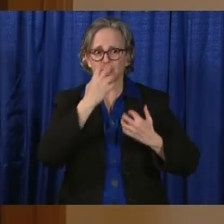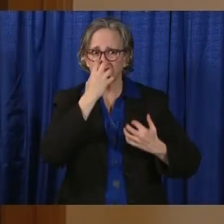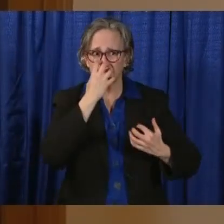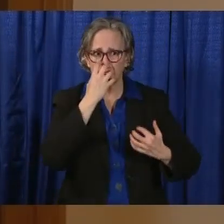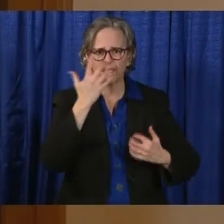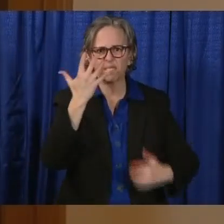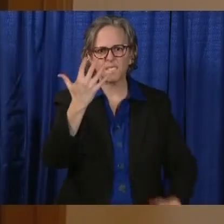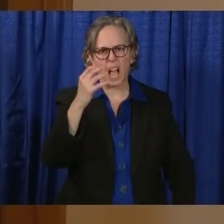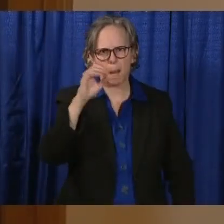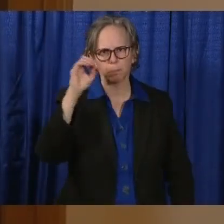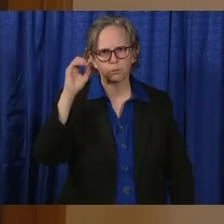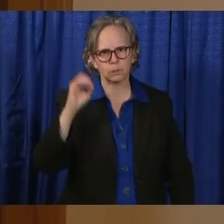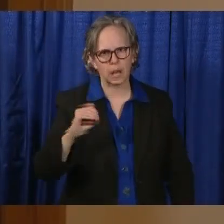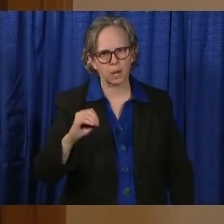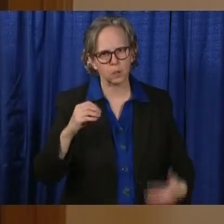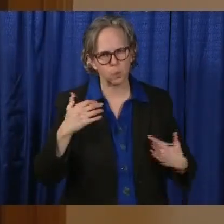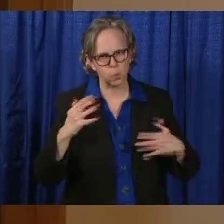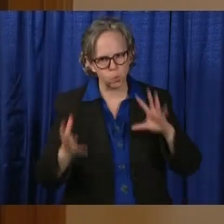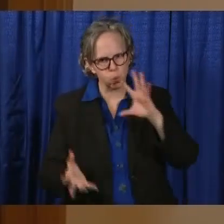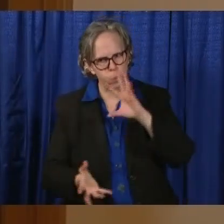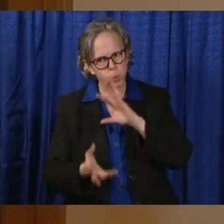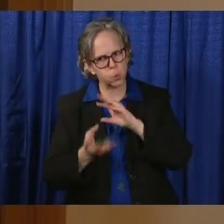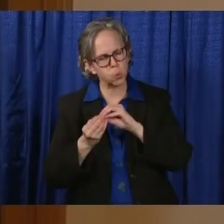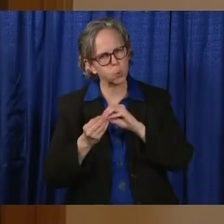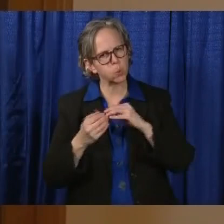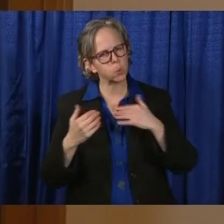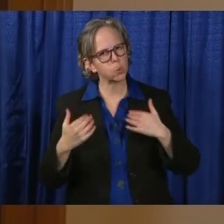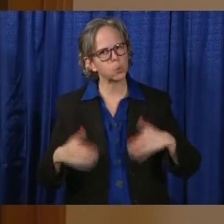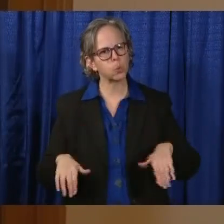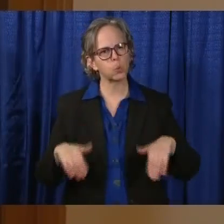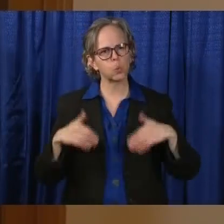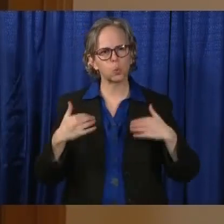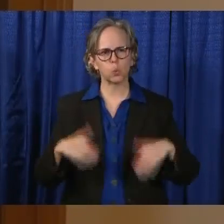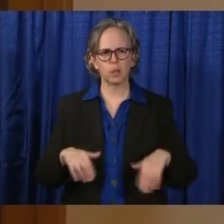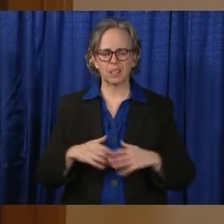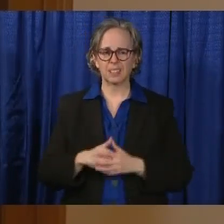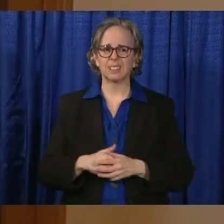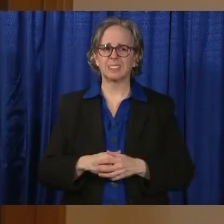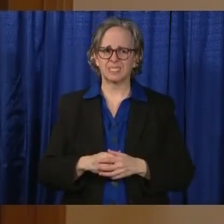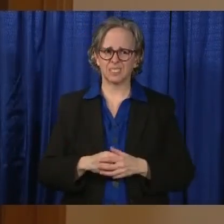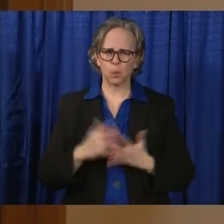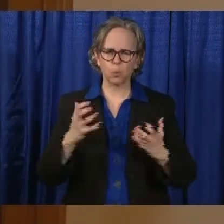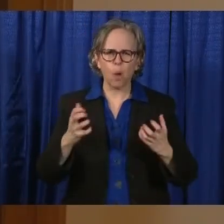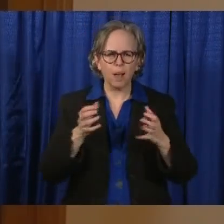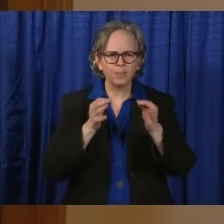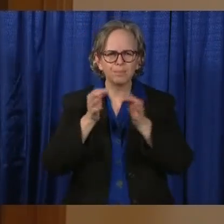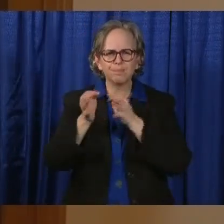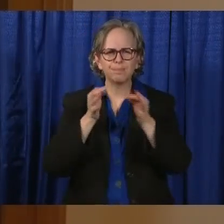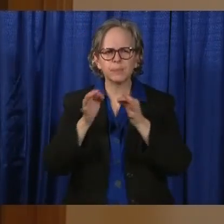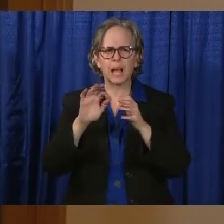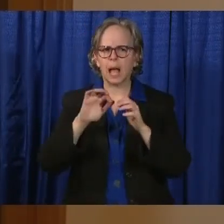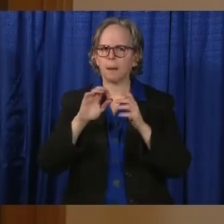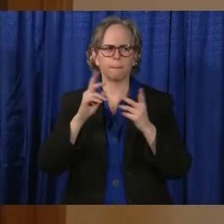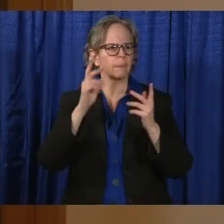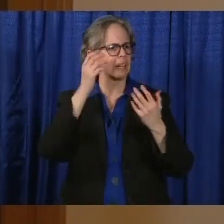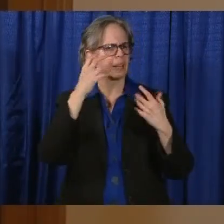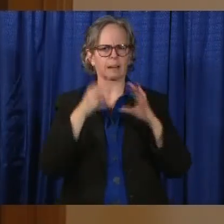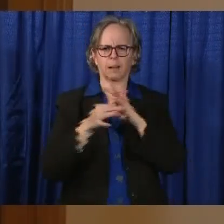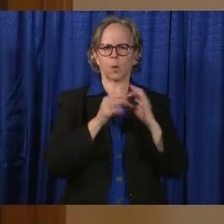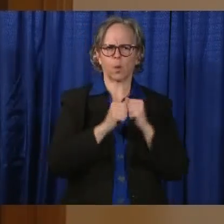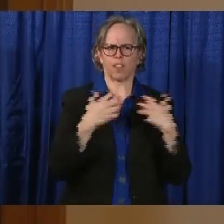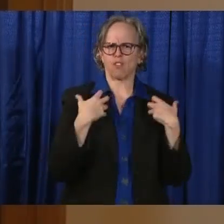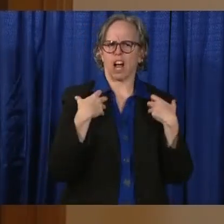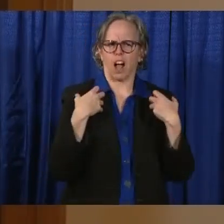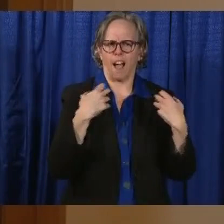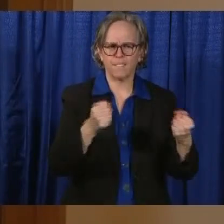I want to talk a little bit about recovery information. That's a question we last left with, and it's a frustrating one for all of